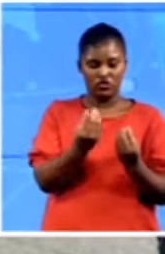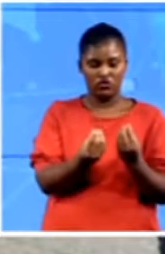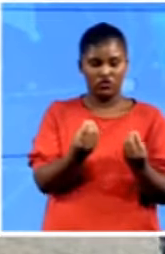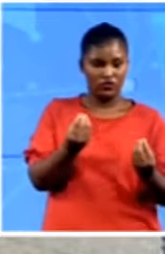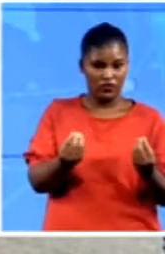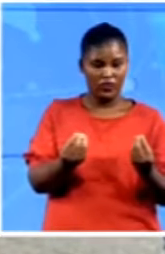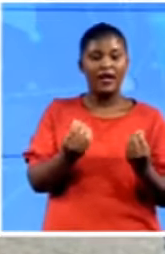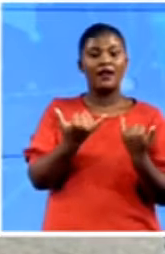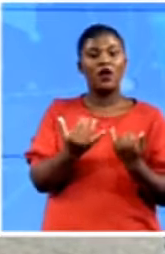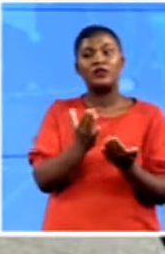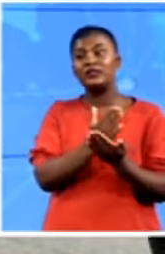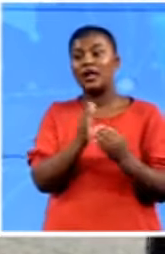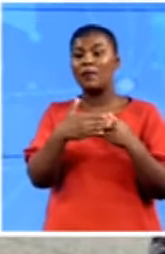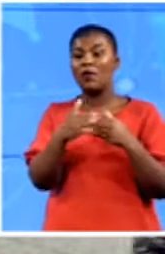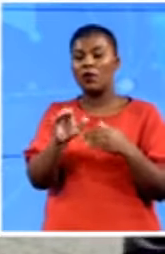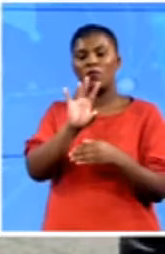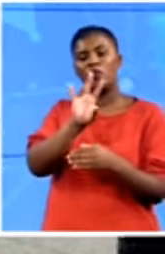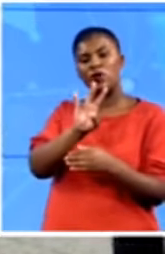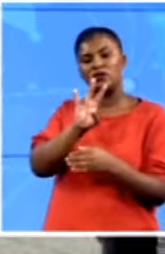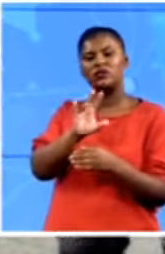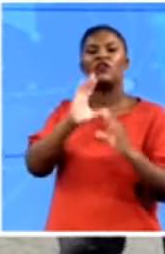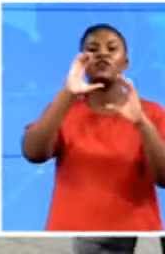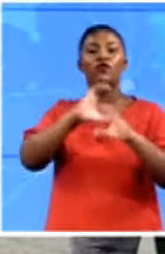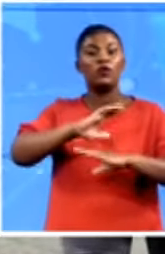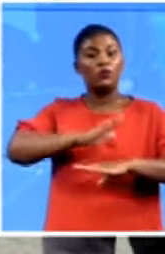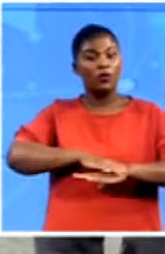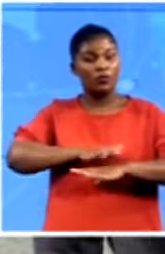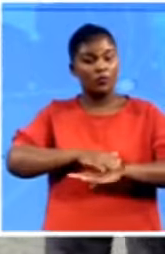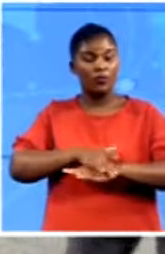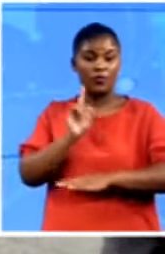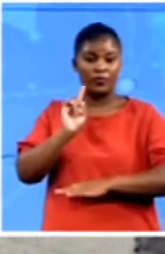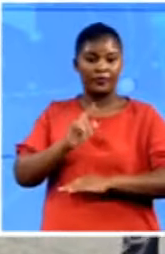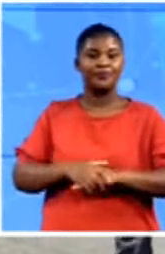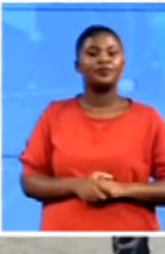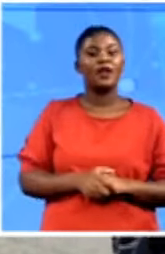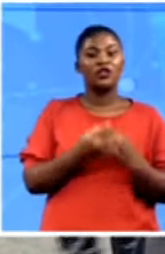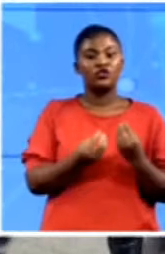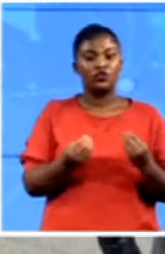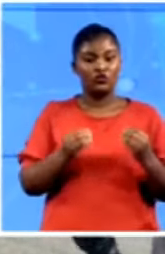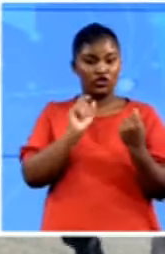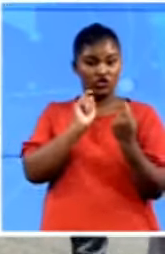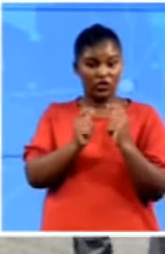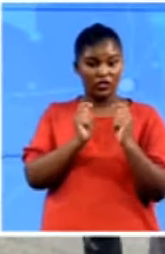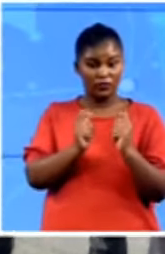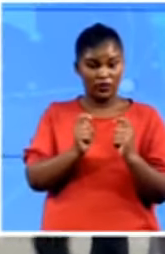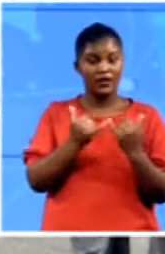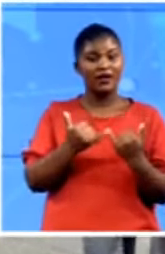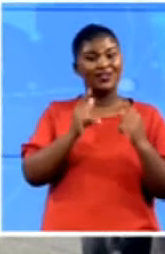focus that law enforcement agencies will put on is scholar transportation, the transportation being used to